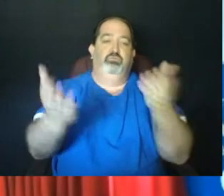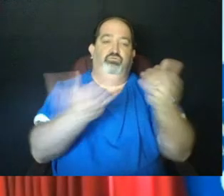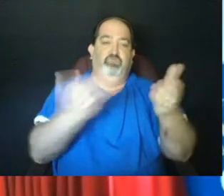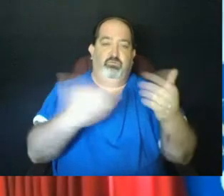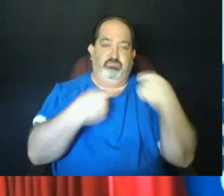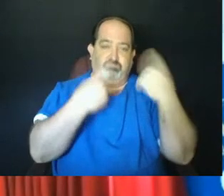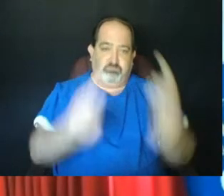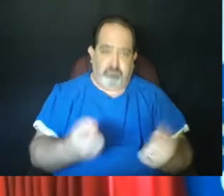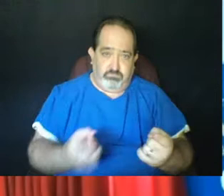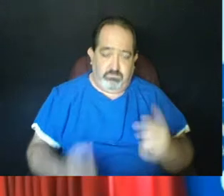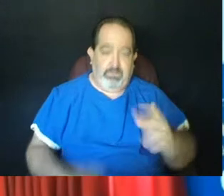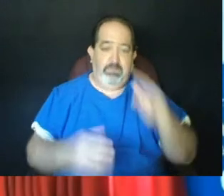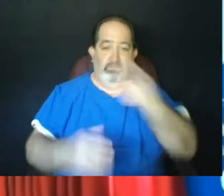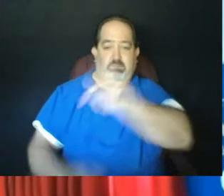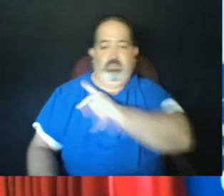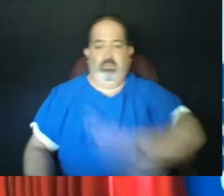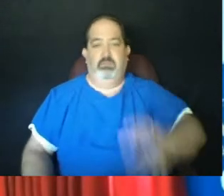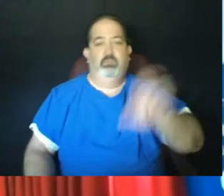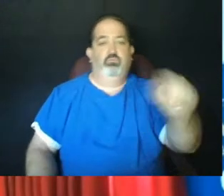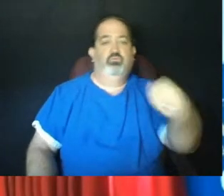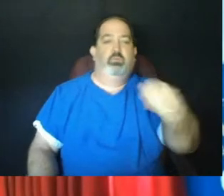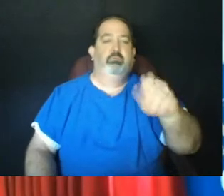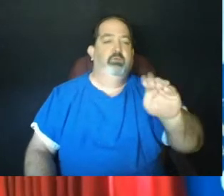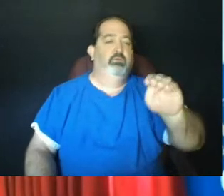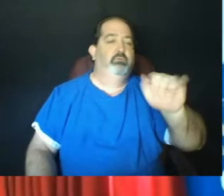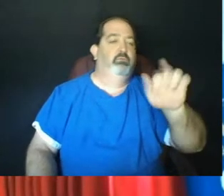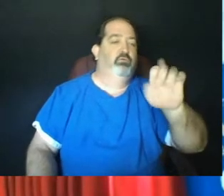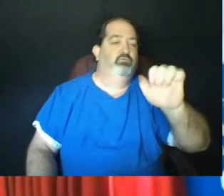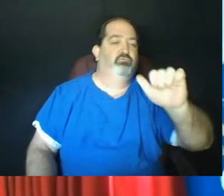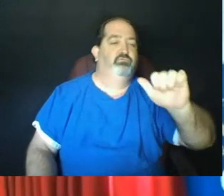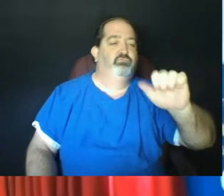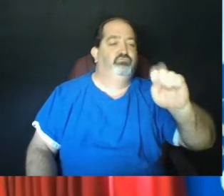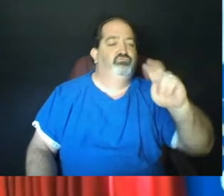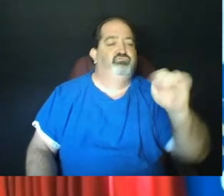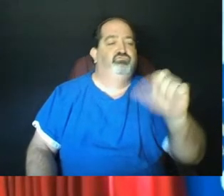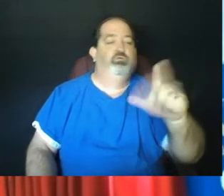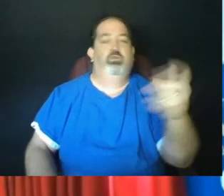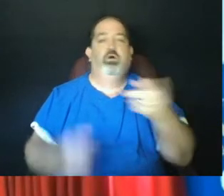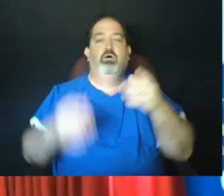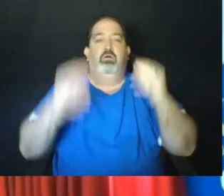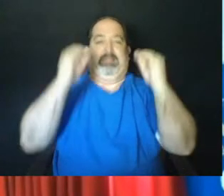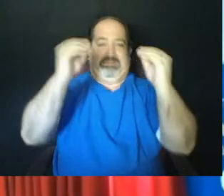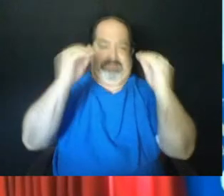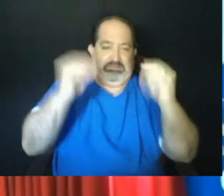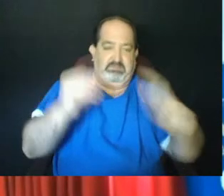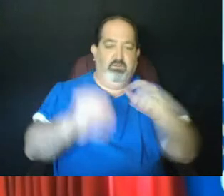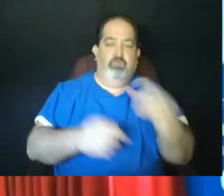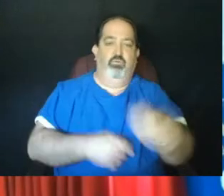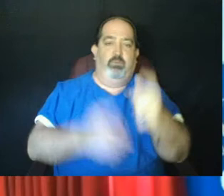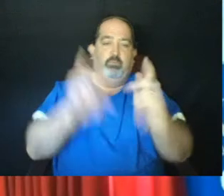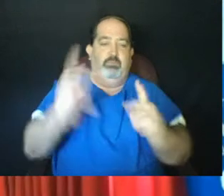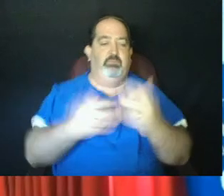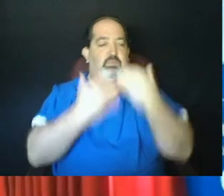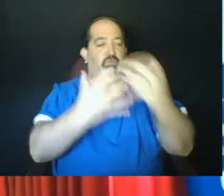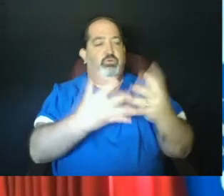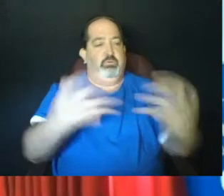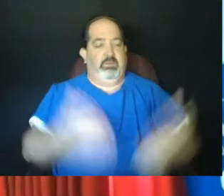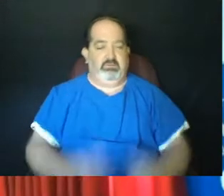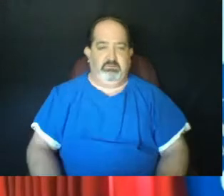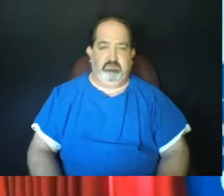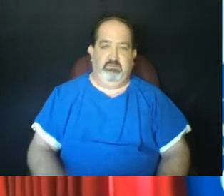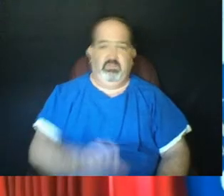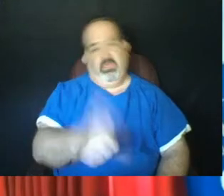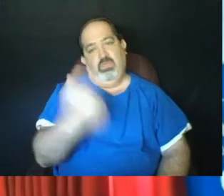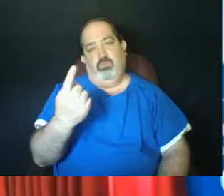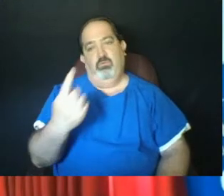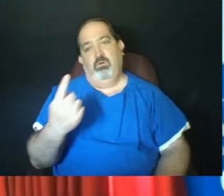done at the Kingdom Rapier Marshal and to all the instruction he's given to all the rapier people. Thank you so much. And the other